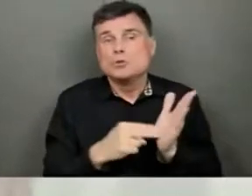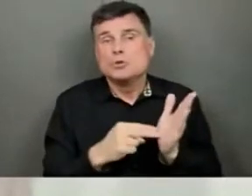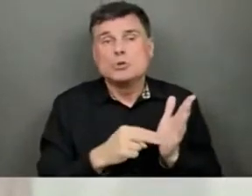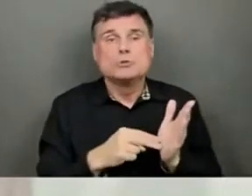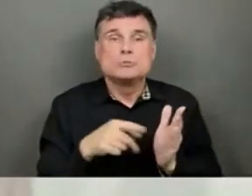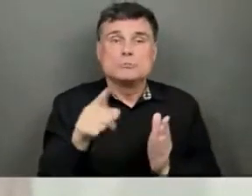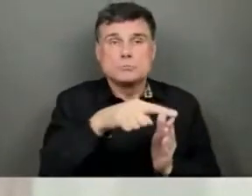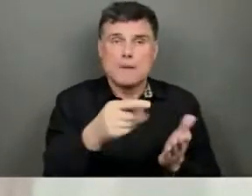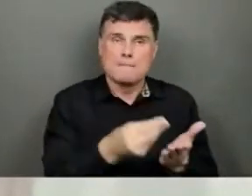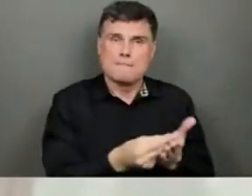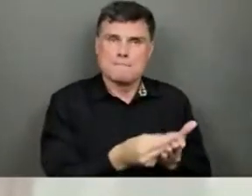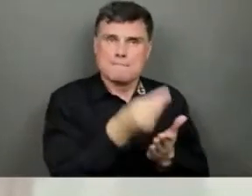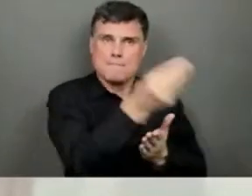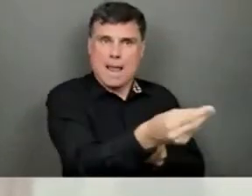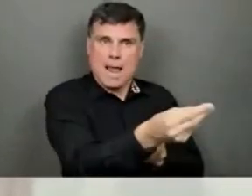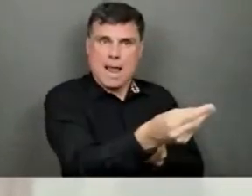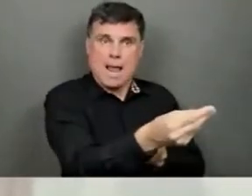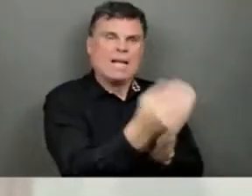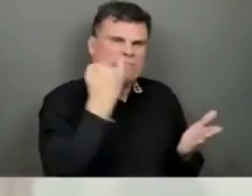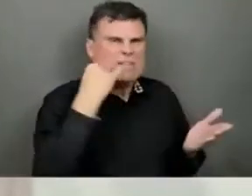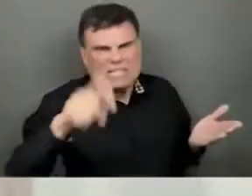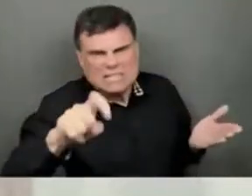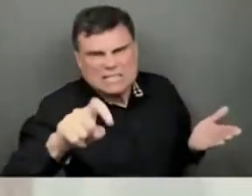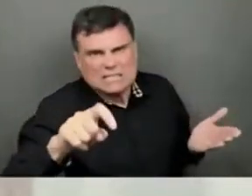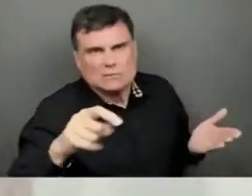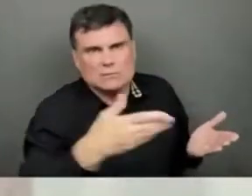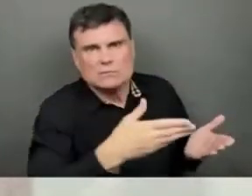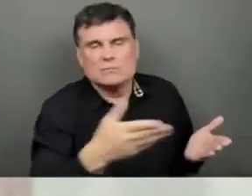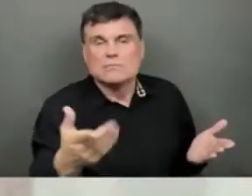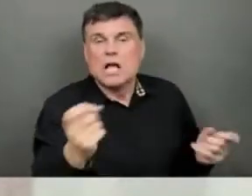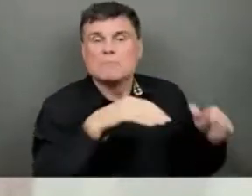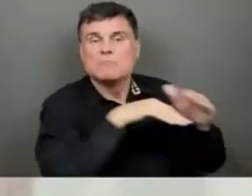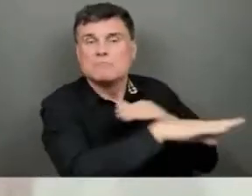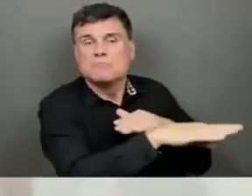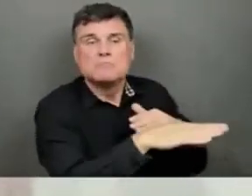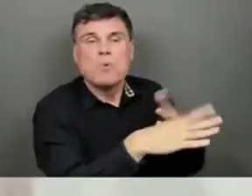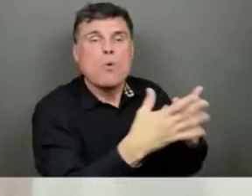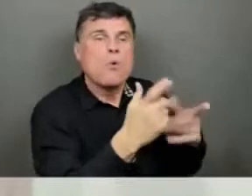in pharmacies across the province, or you can call the